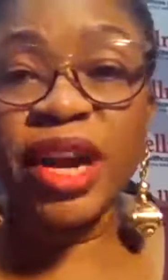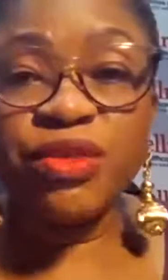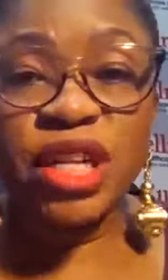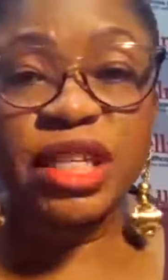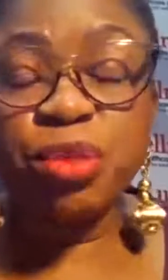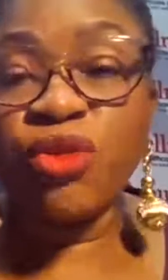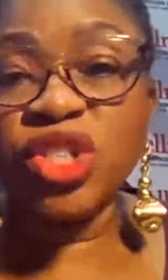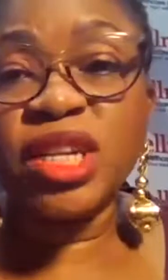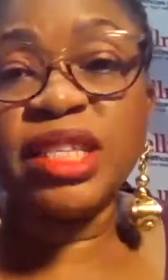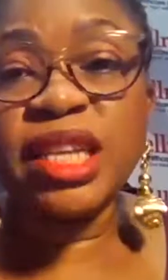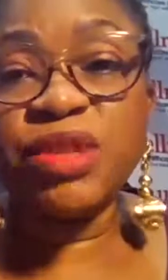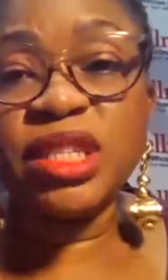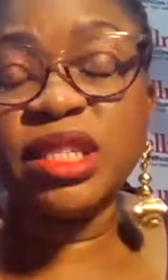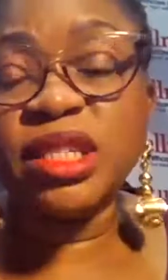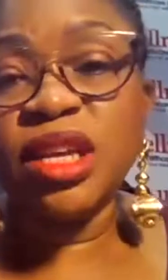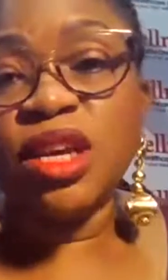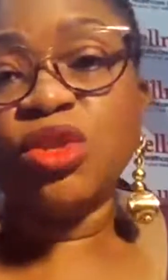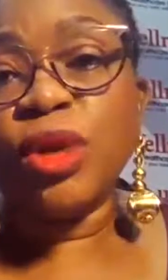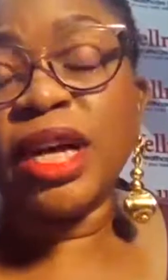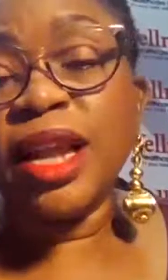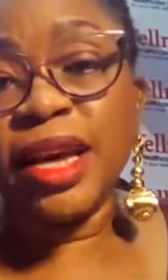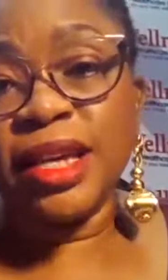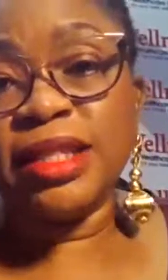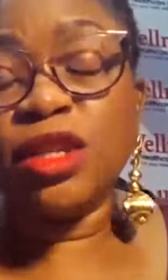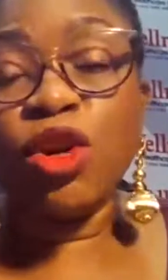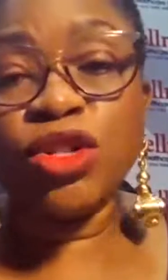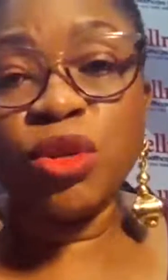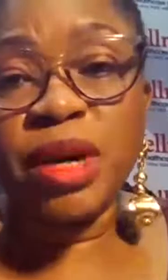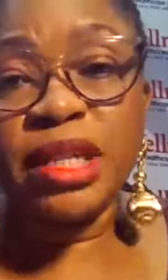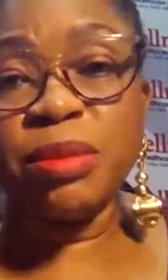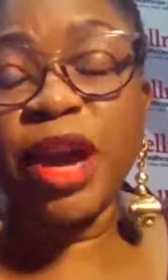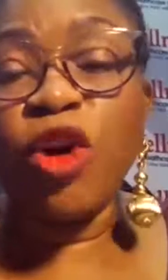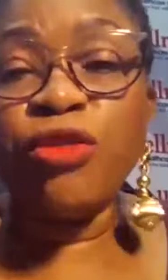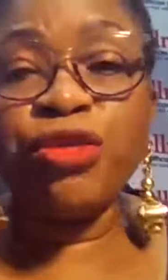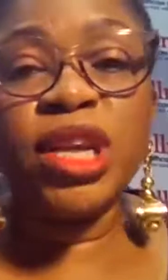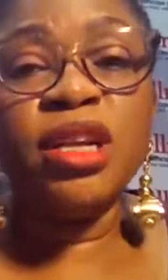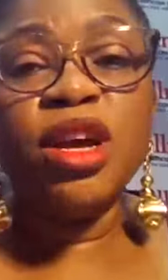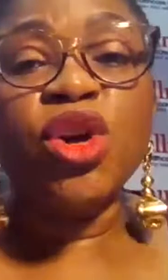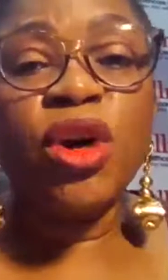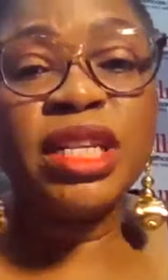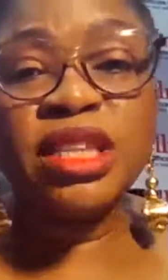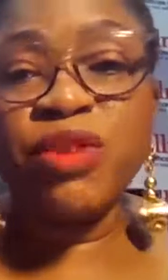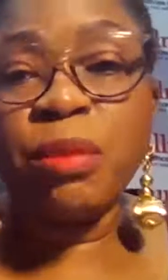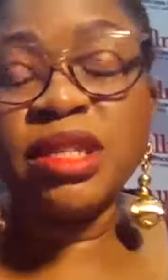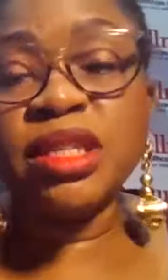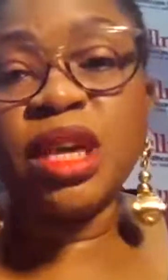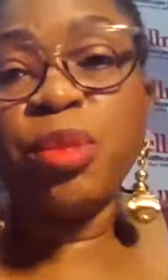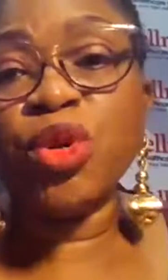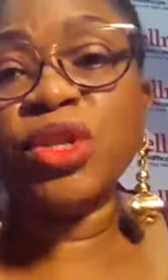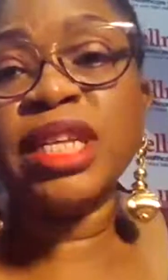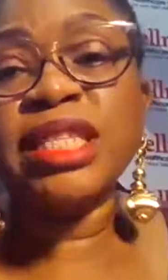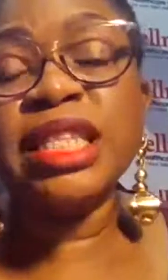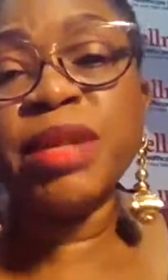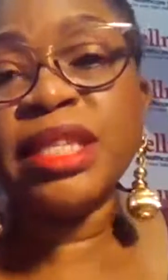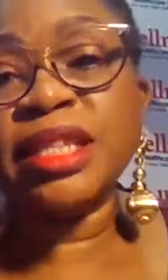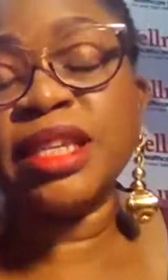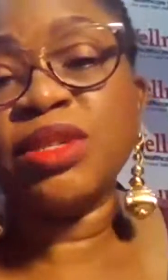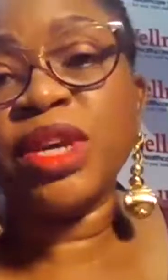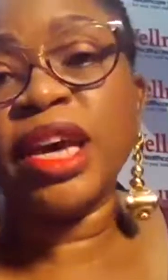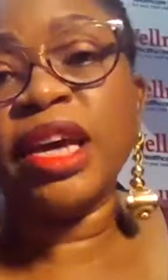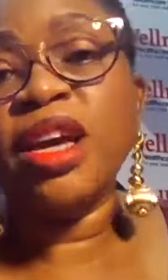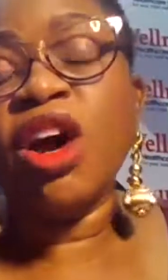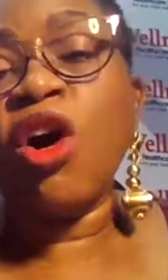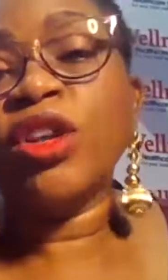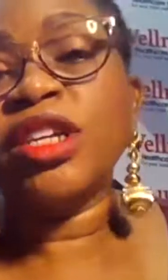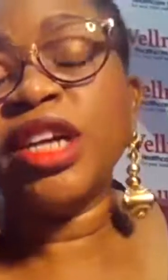provide unrivaled and professional services to our clients and customers by offering quality pharmaceutical products and seamless access